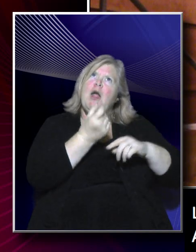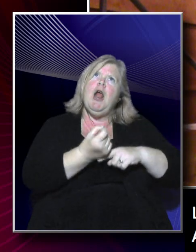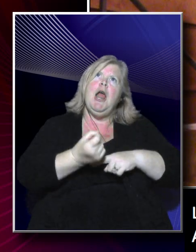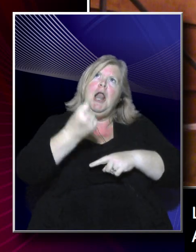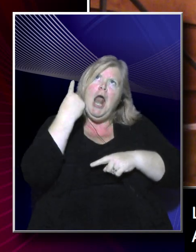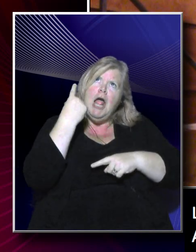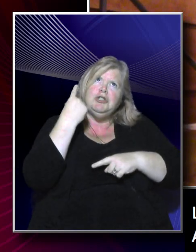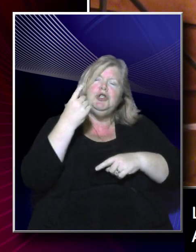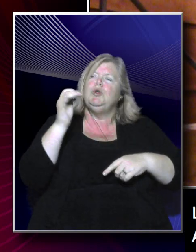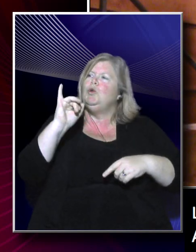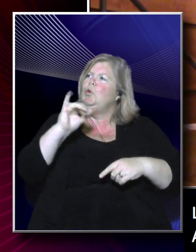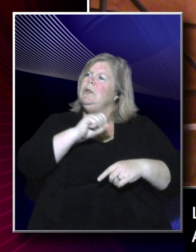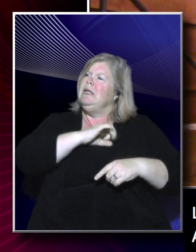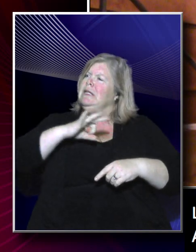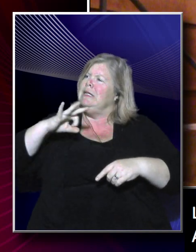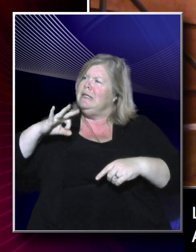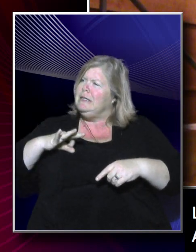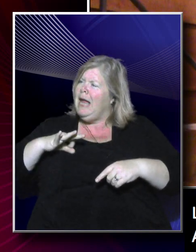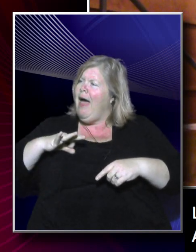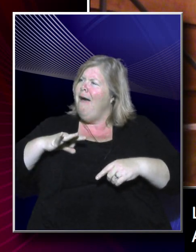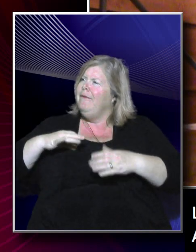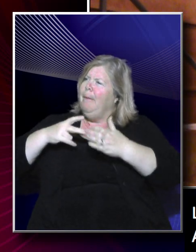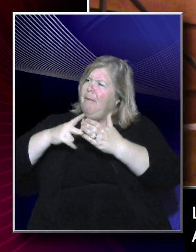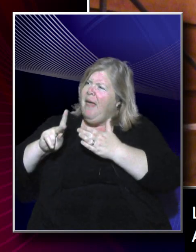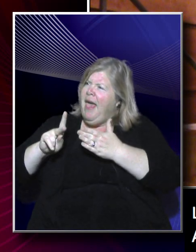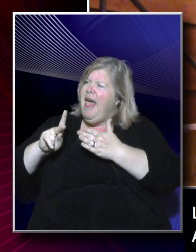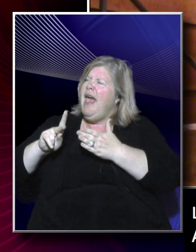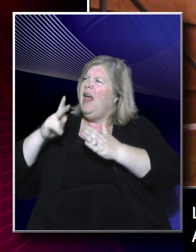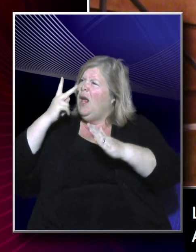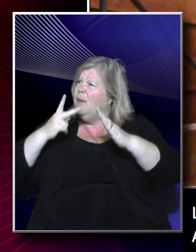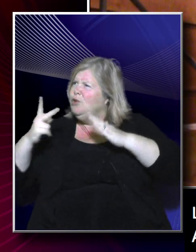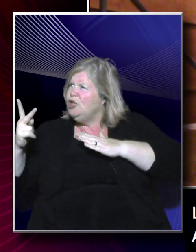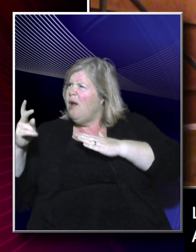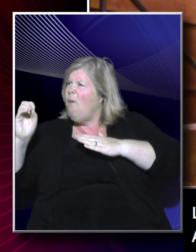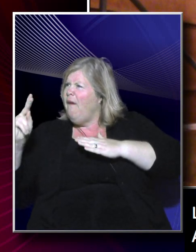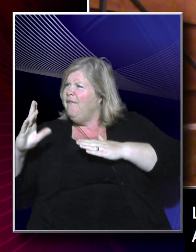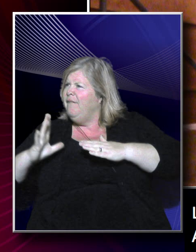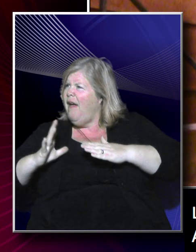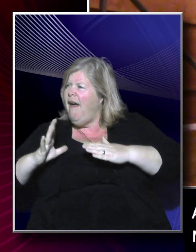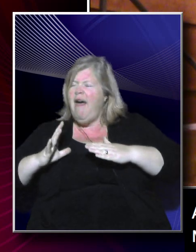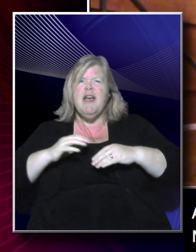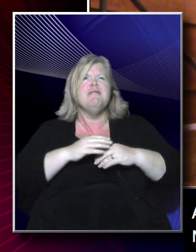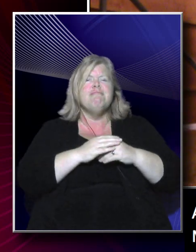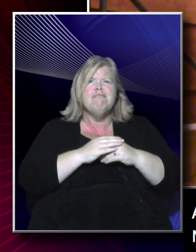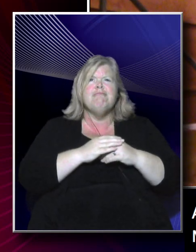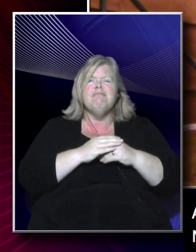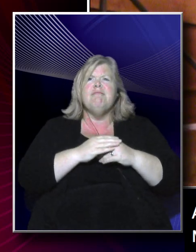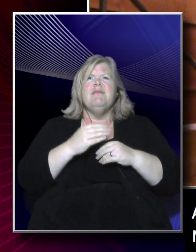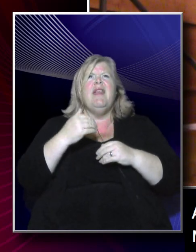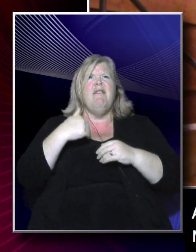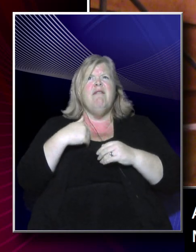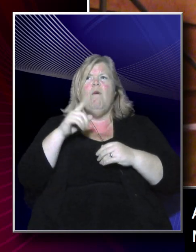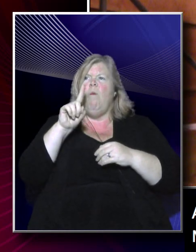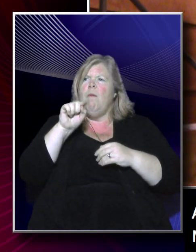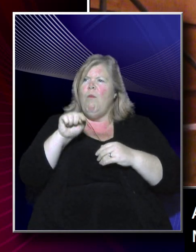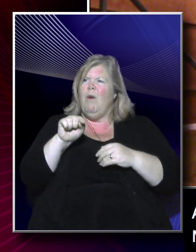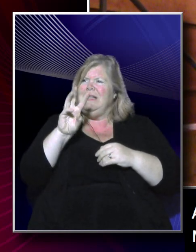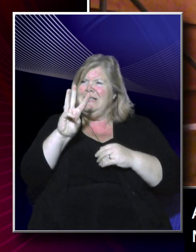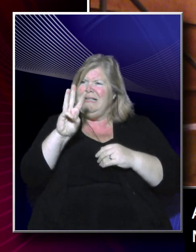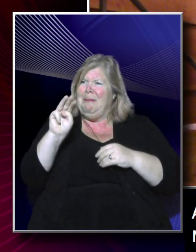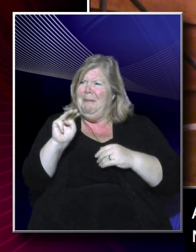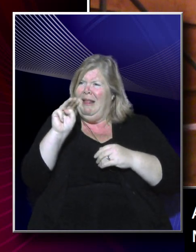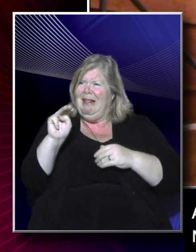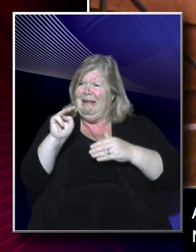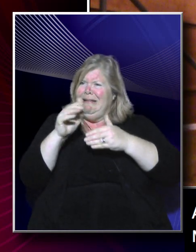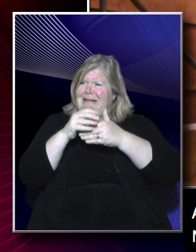projections were made, which consisted mainly of the $1.6 million due to